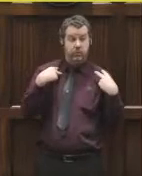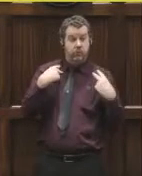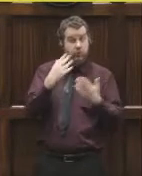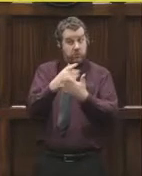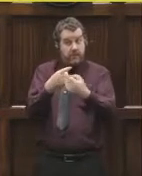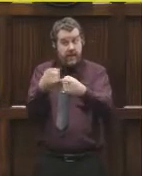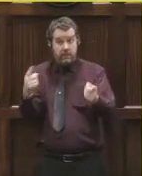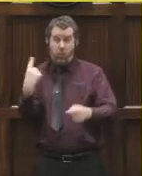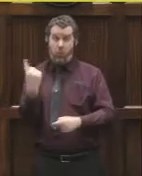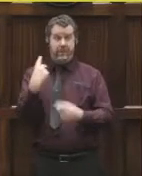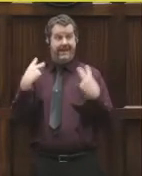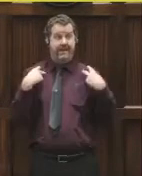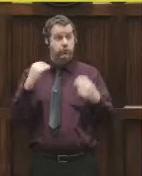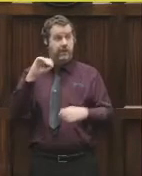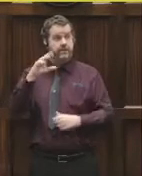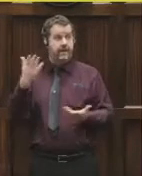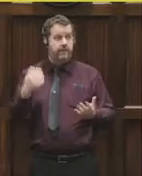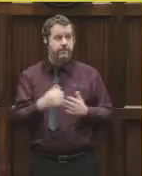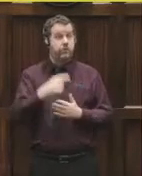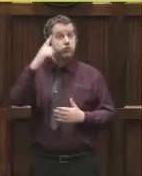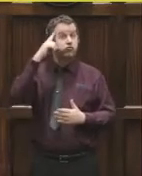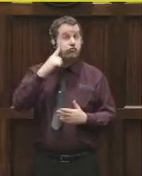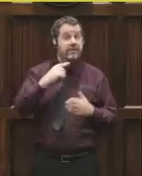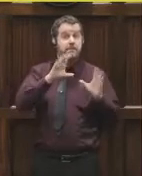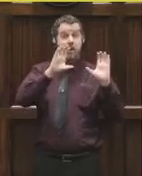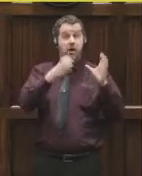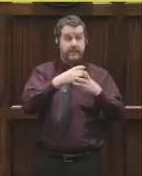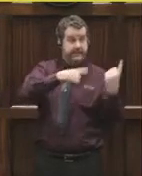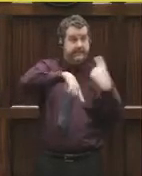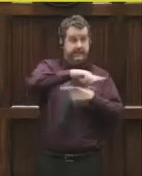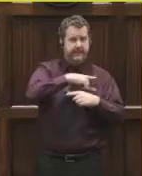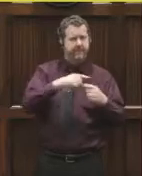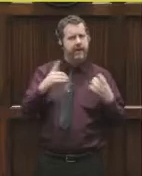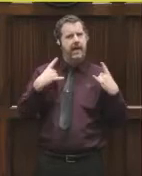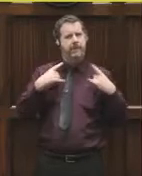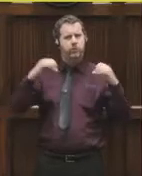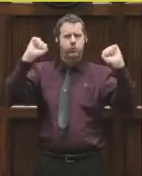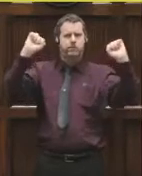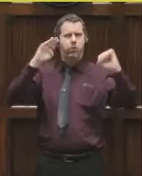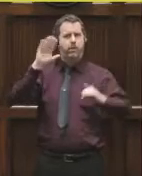only language. The Green Party Cointas Glas are happy to support this bill.